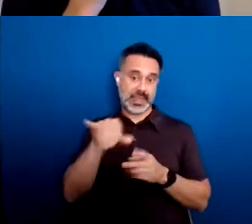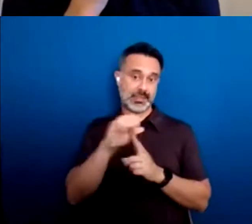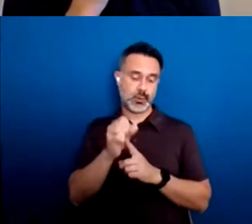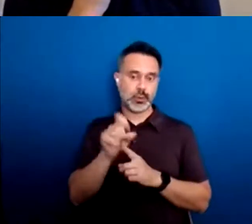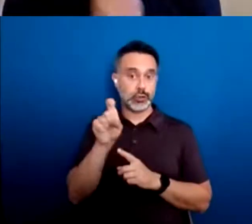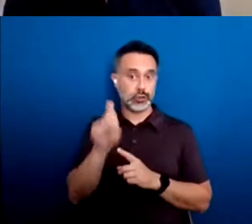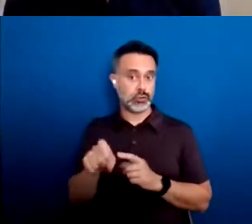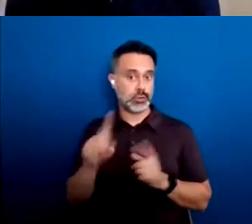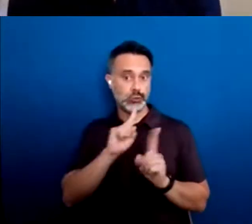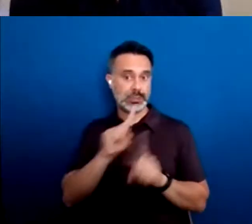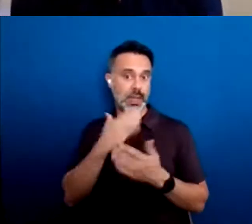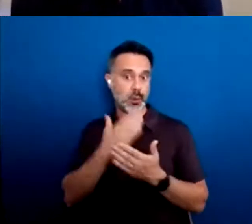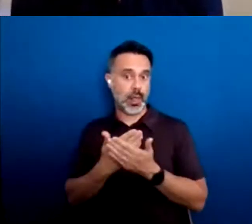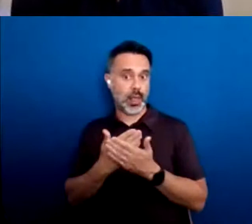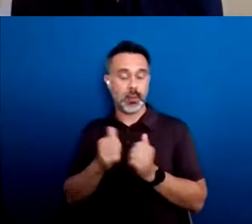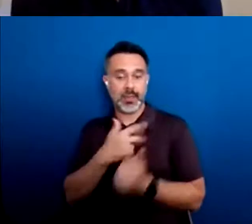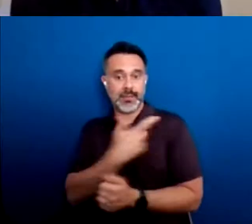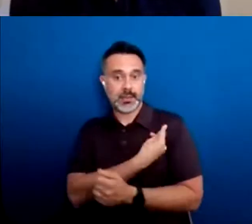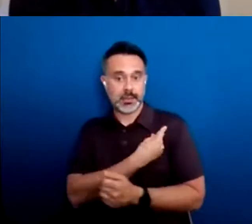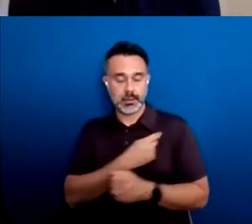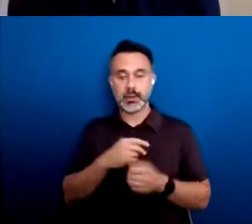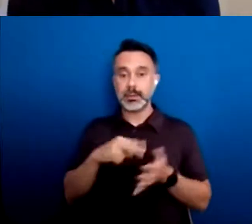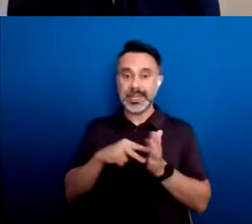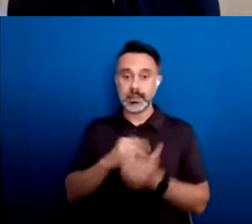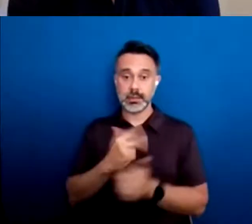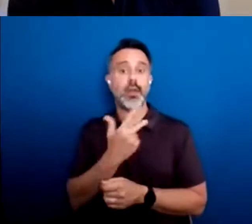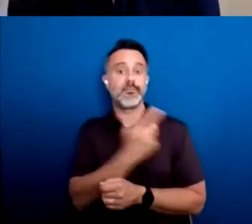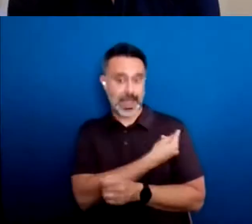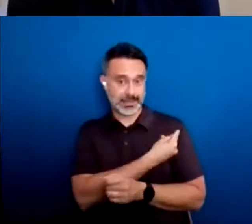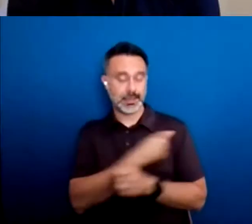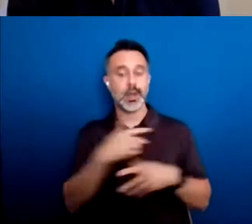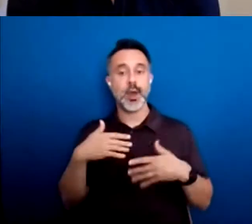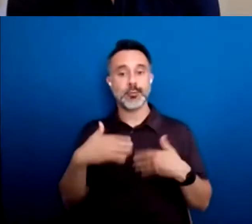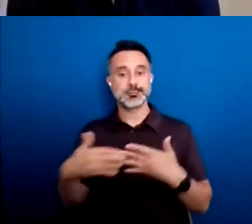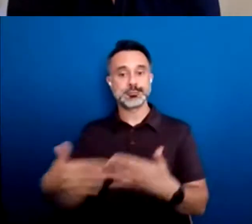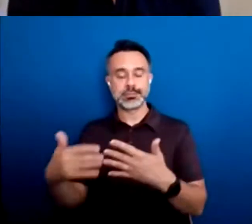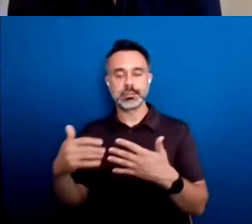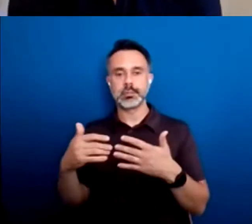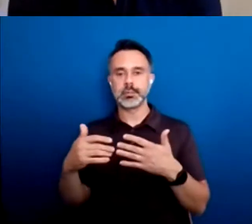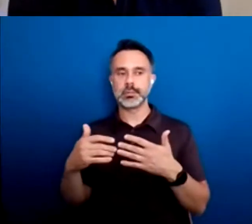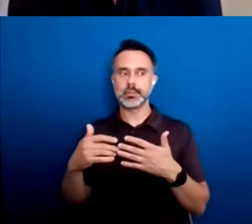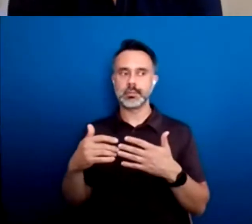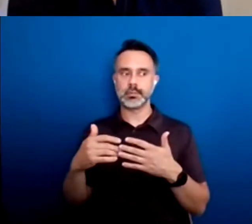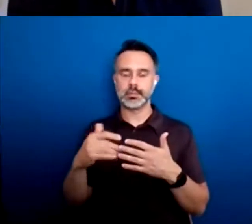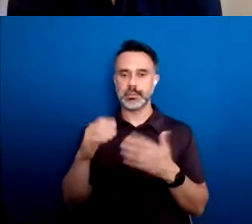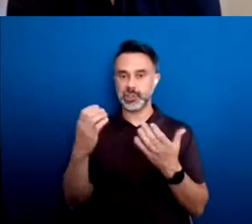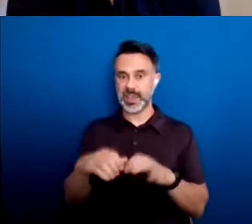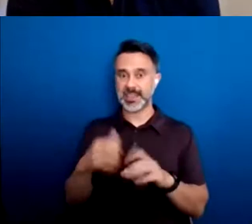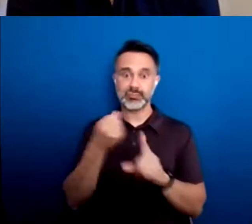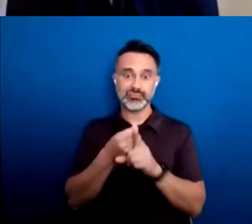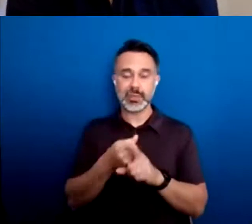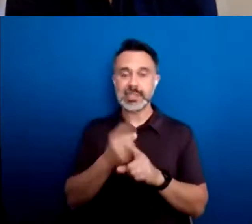vaccinated, the chances that you end up getting severe disease is pretty darn low, but it's